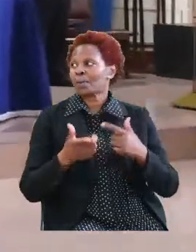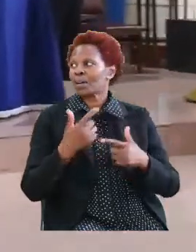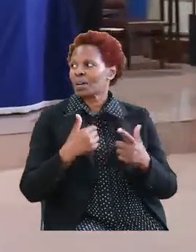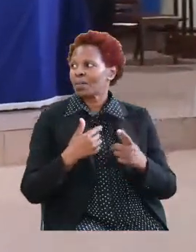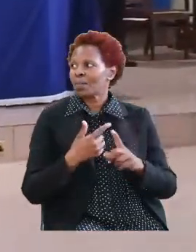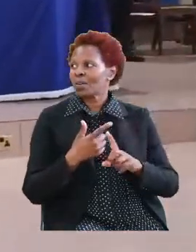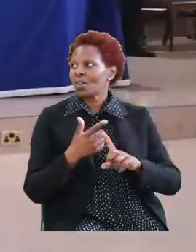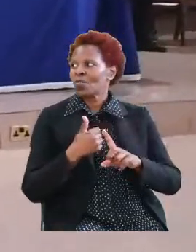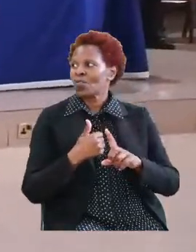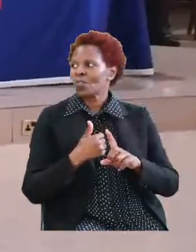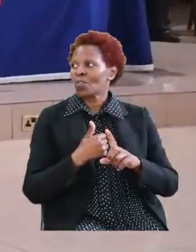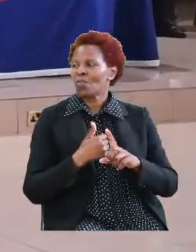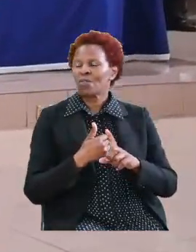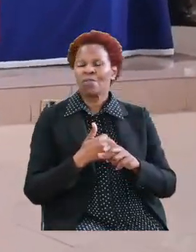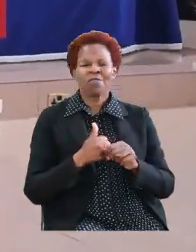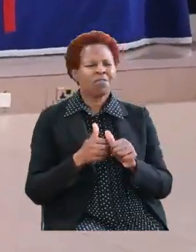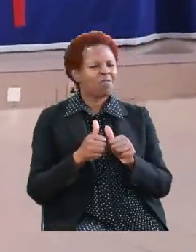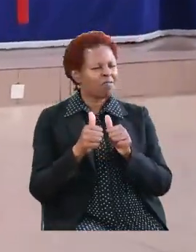kutoka